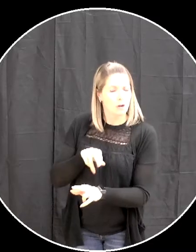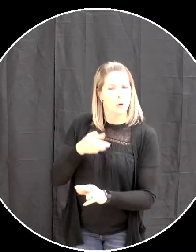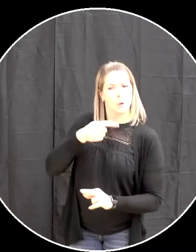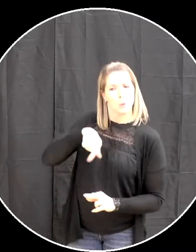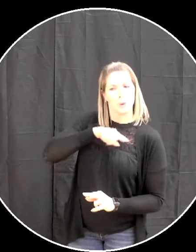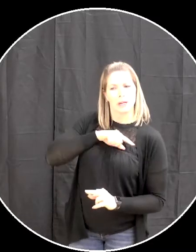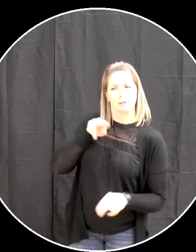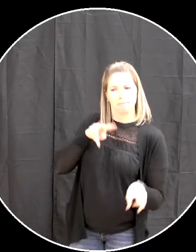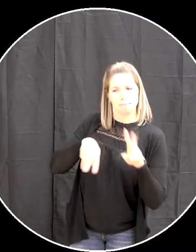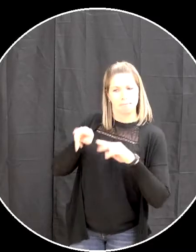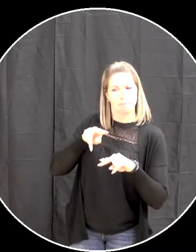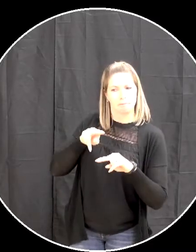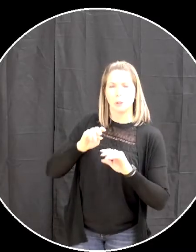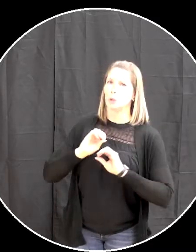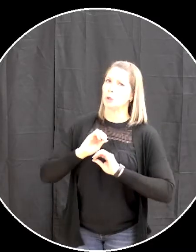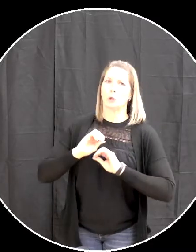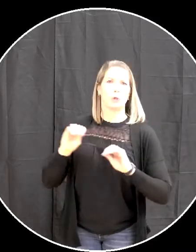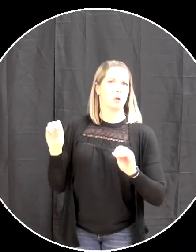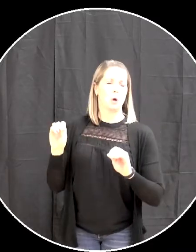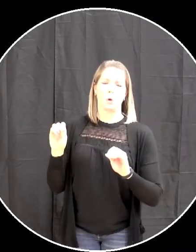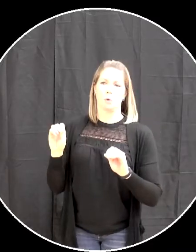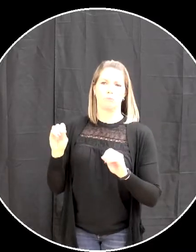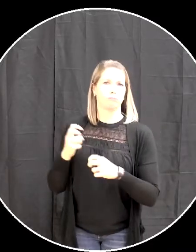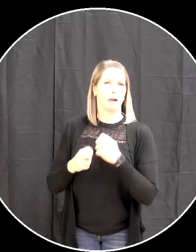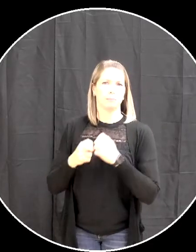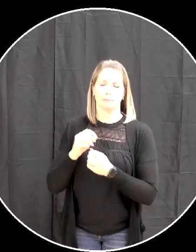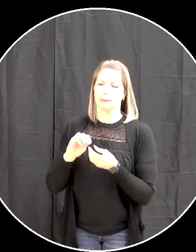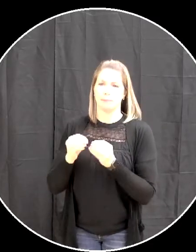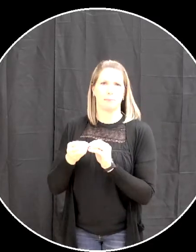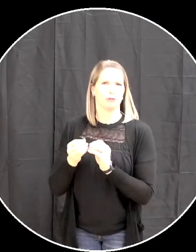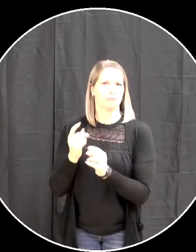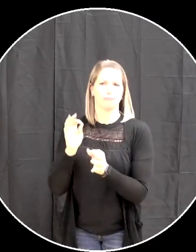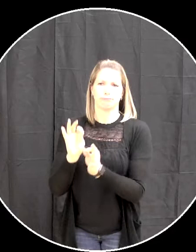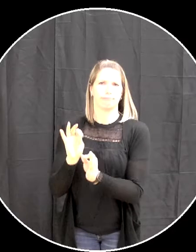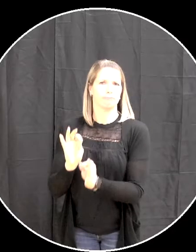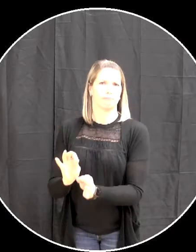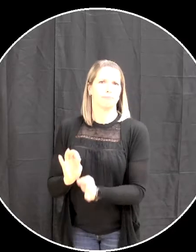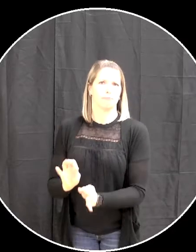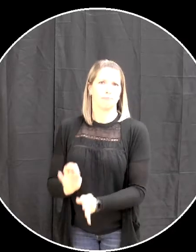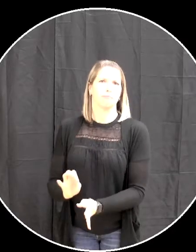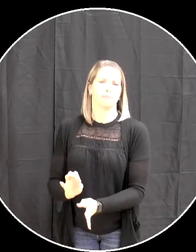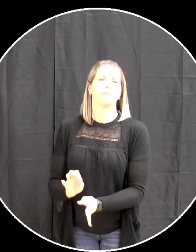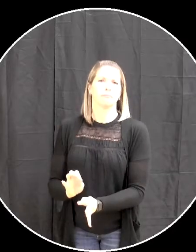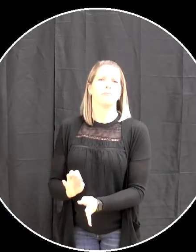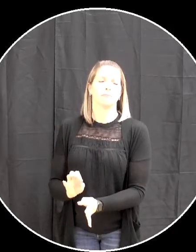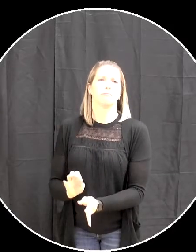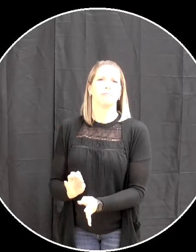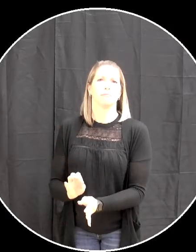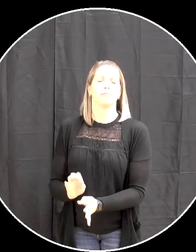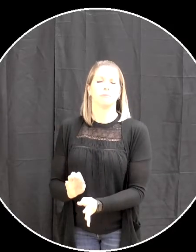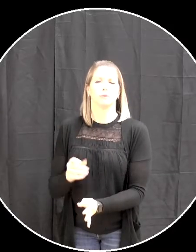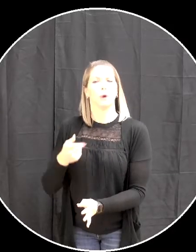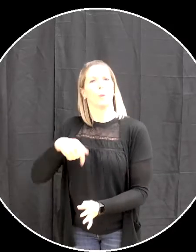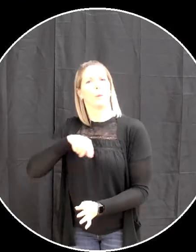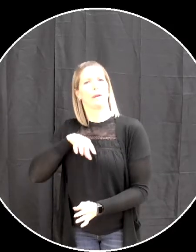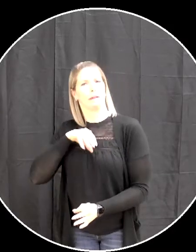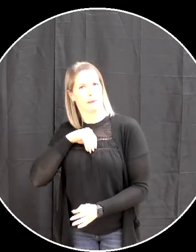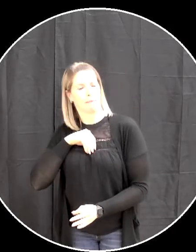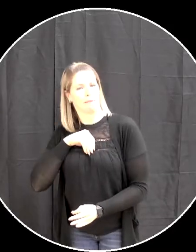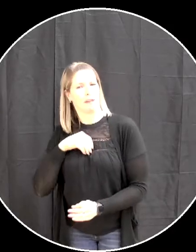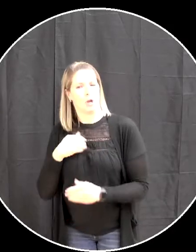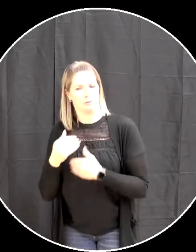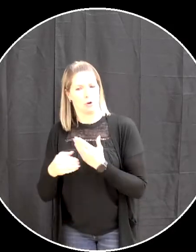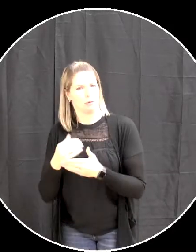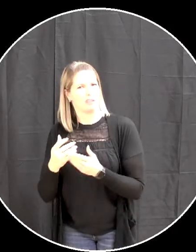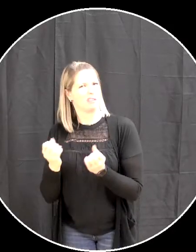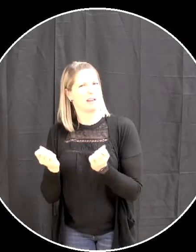year, we've determined no other fraud risk related to the file and that there's no indication of fraud based on our procedures. And with